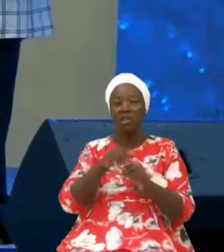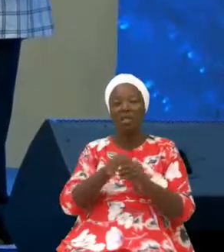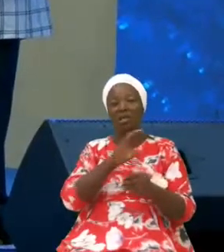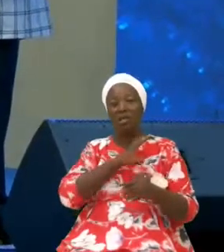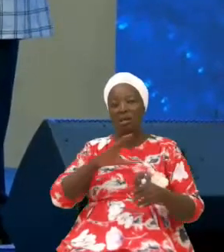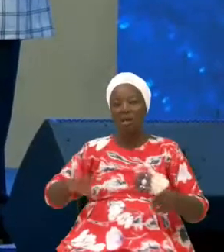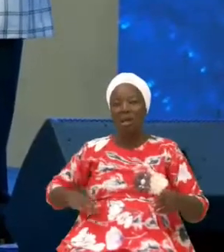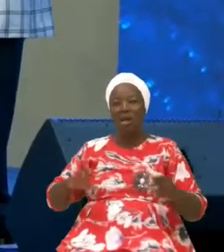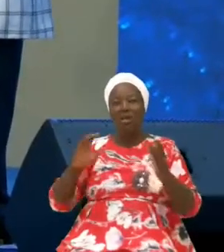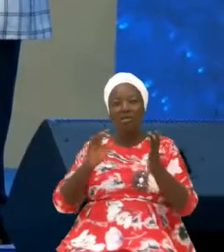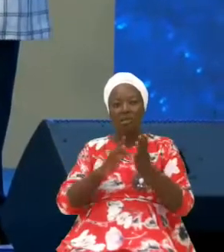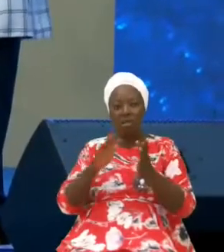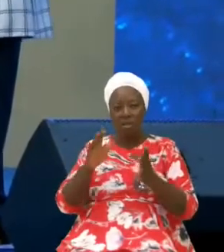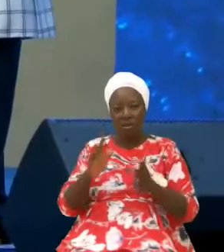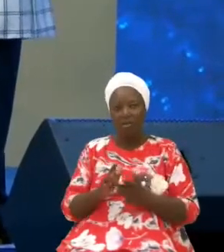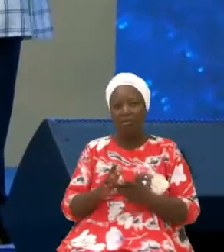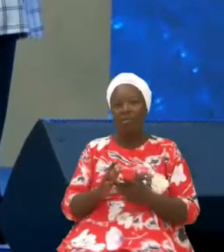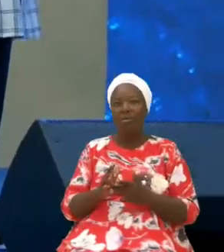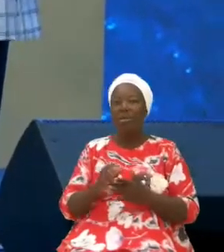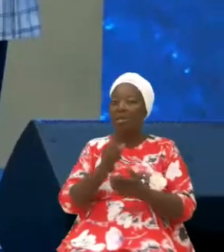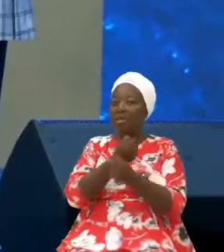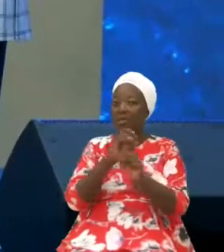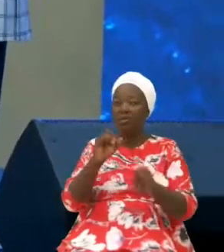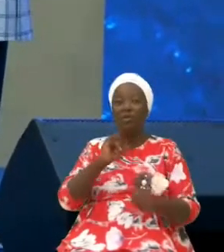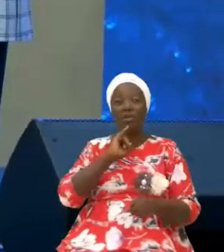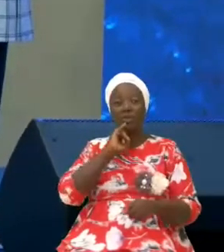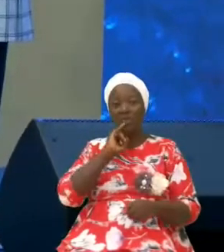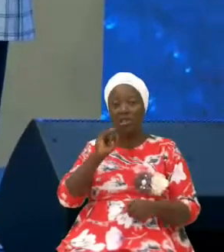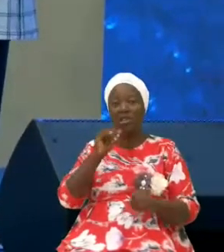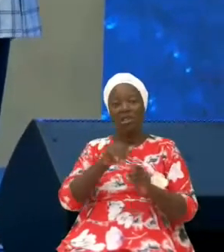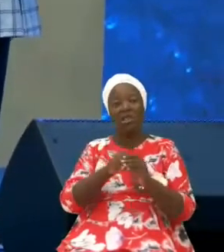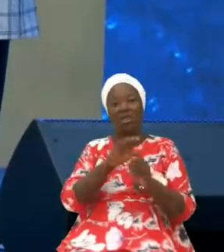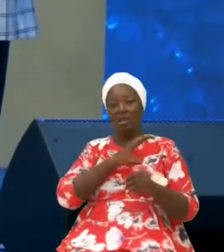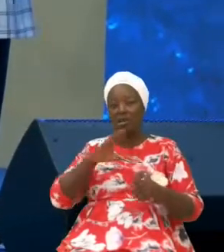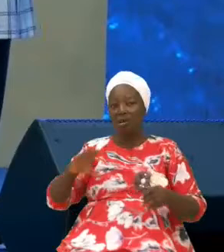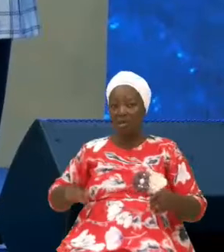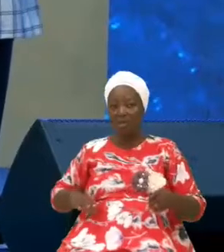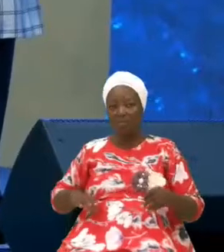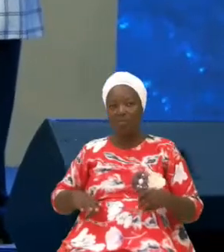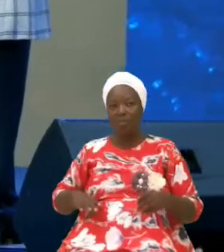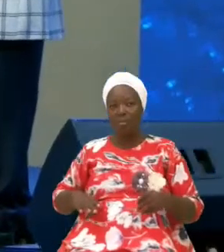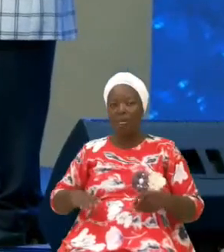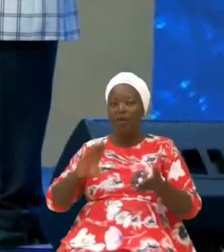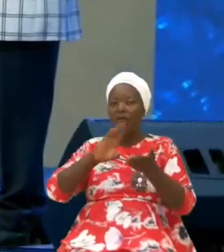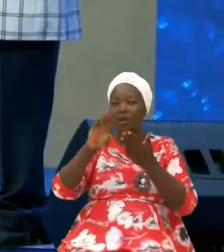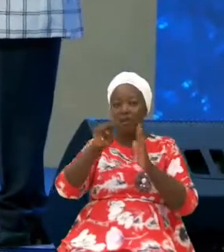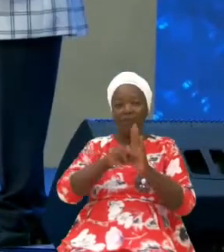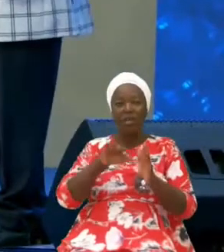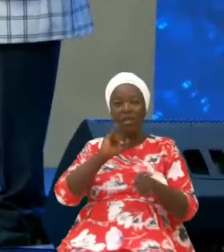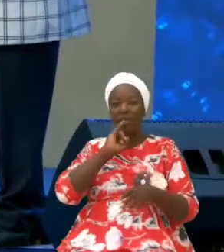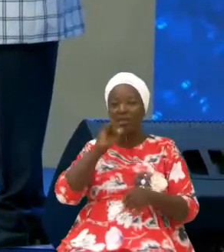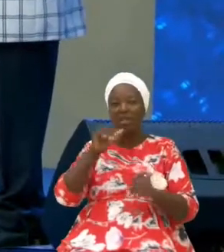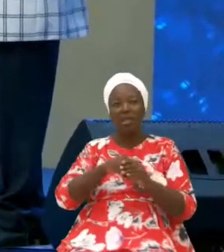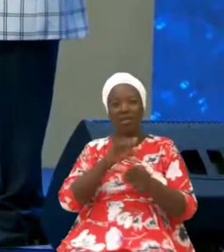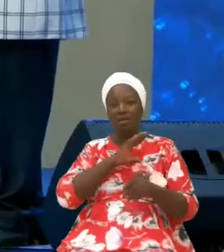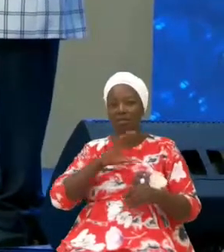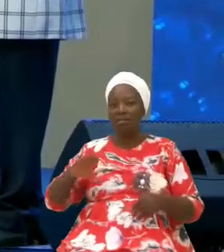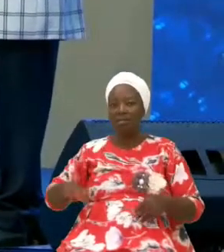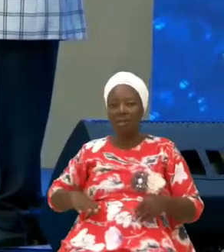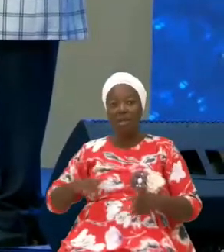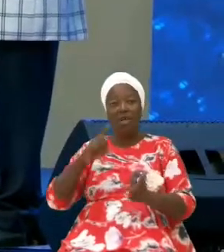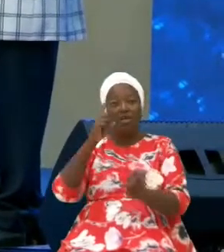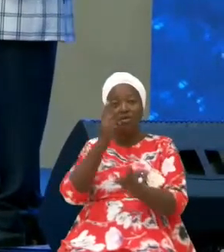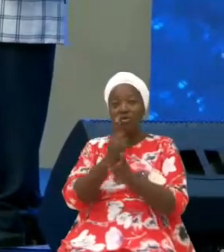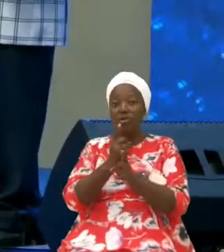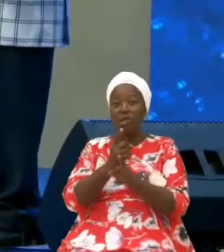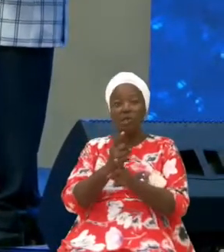the redemption that is in Christ Jesus. Redemption in Christ. Salvation in